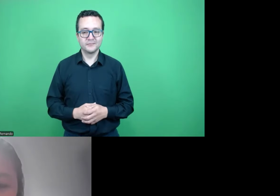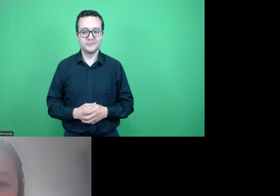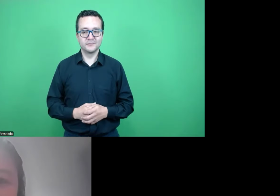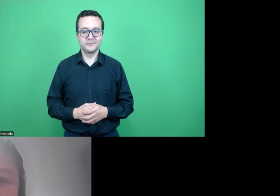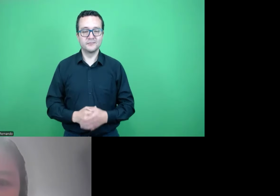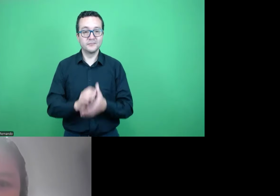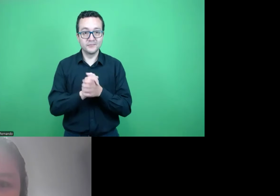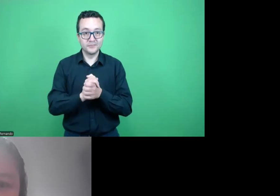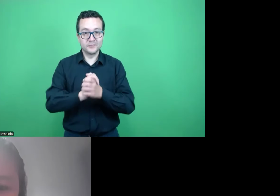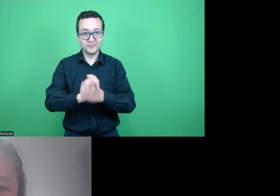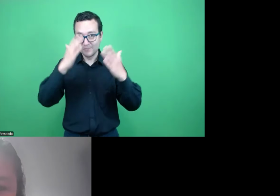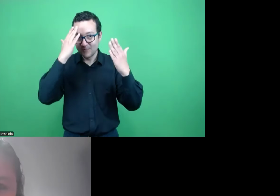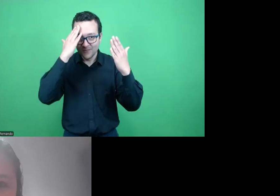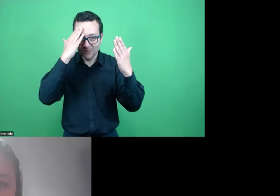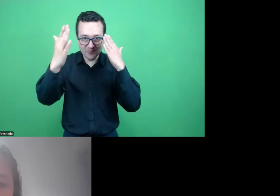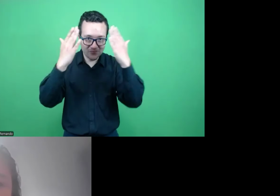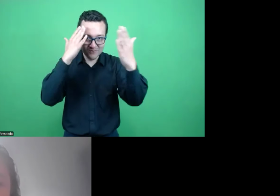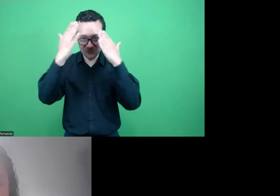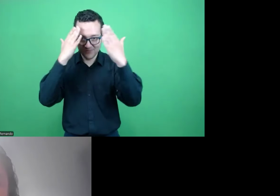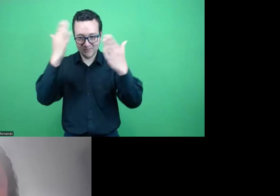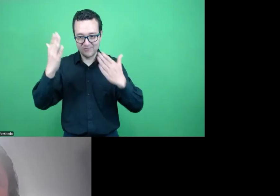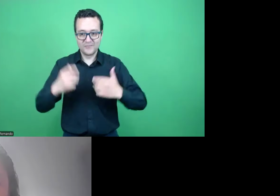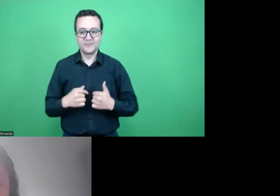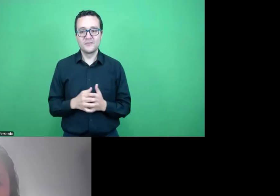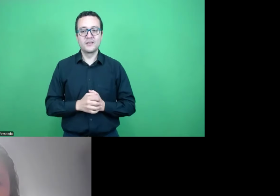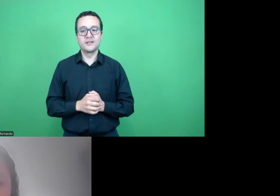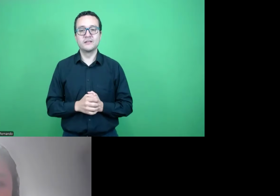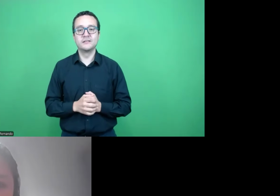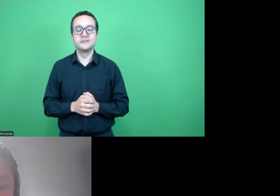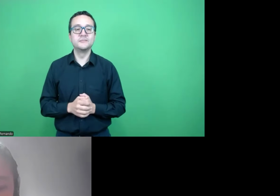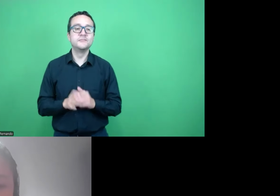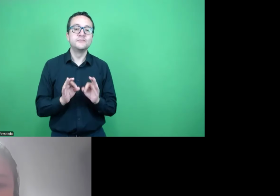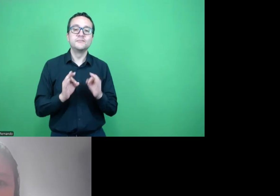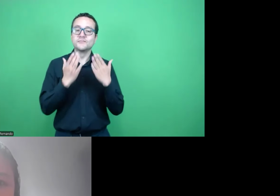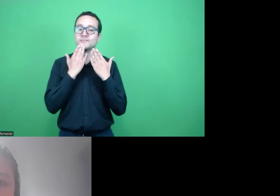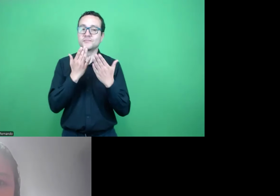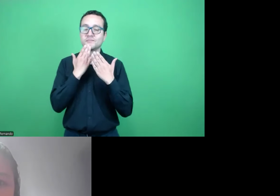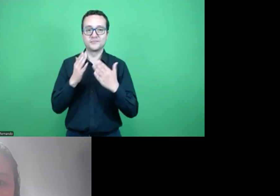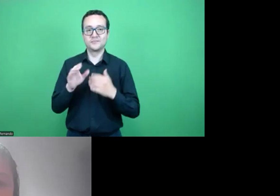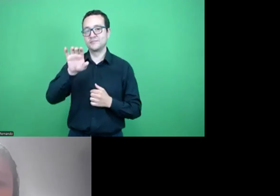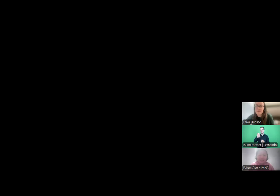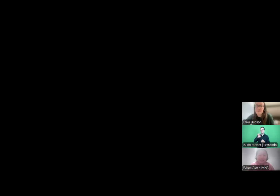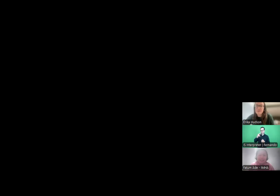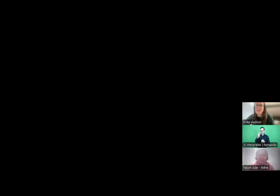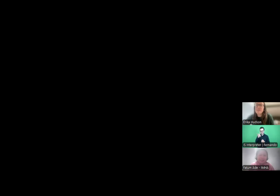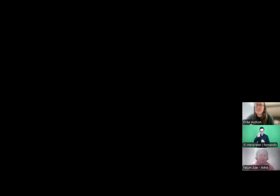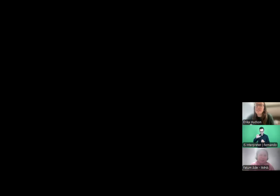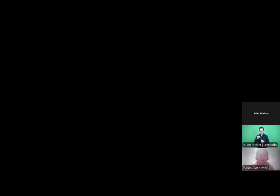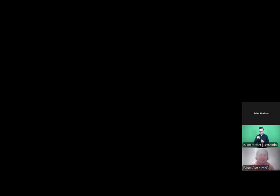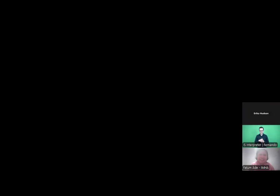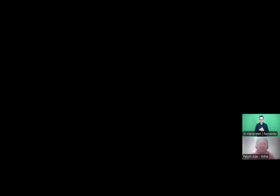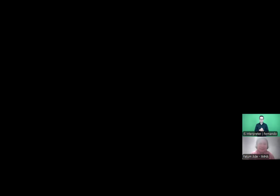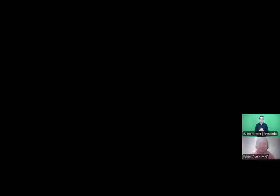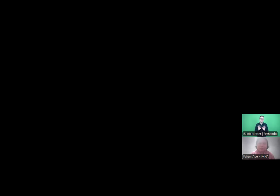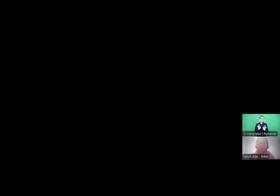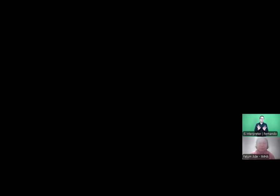presentation? terima Okay, good. kasih Right. Thank you very Erika much, atas Erika, waktu yang diberikan kepada for saya. the Saya time that akan you have izin given untuk share